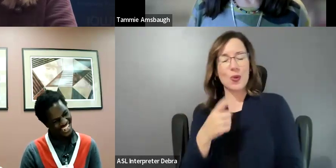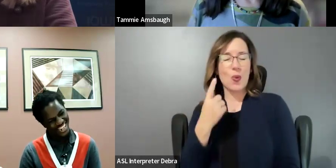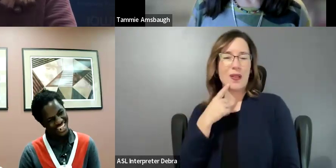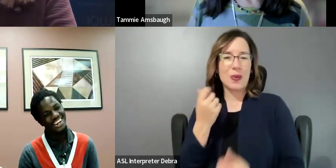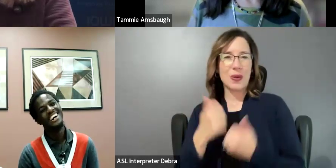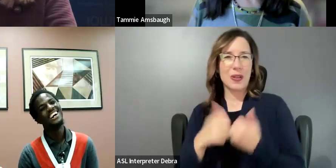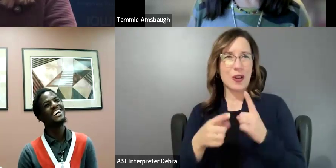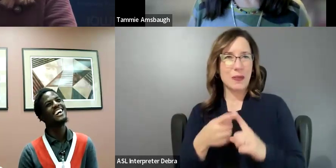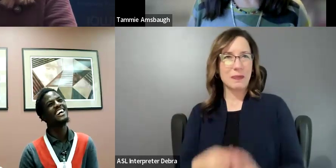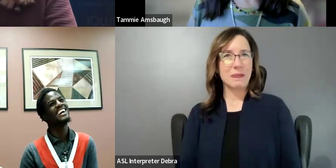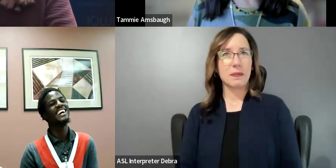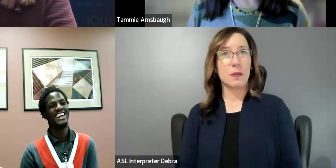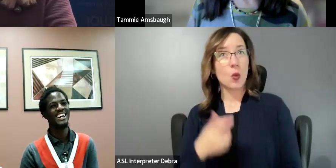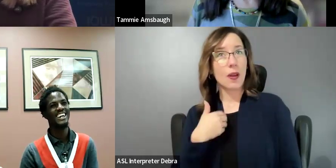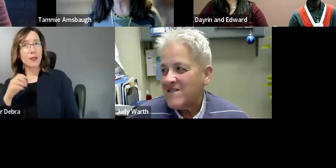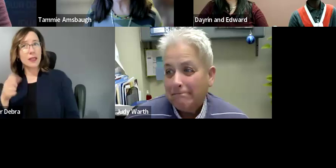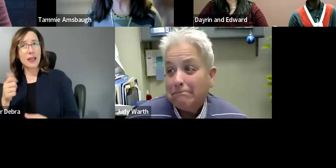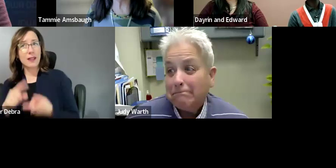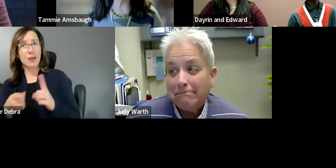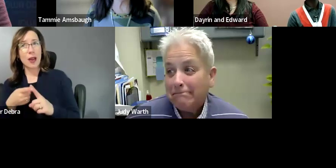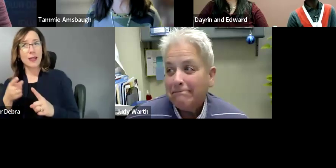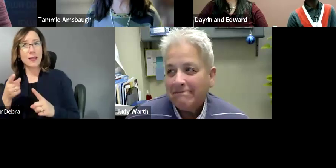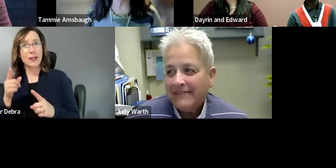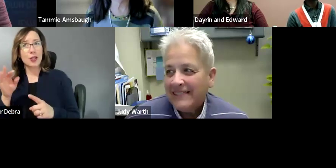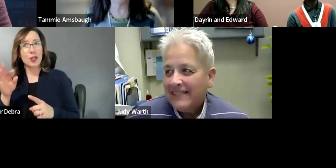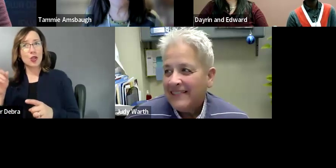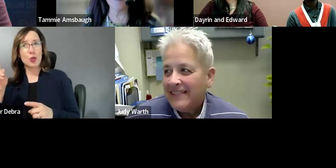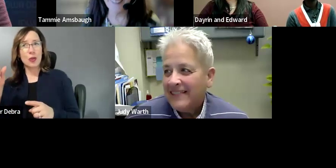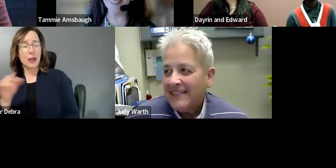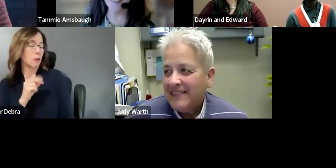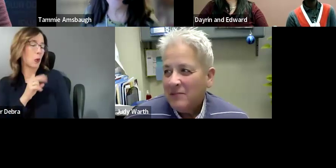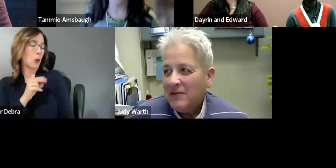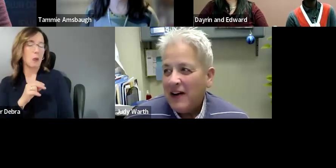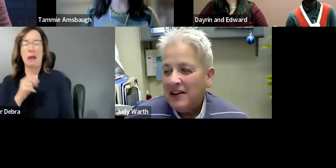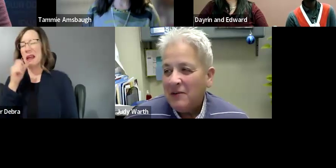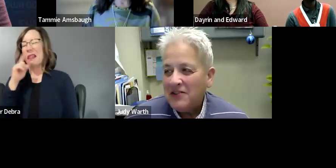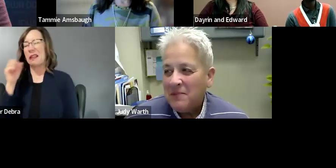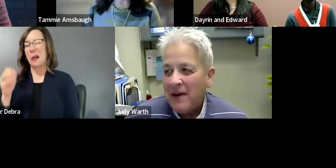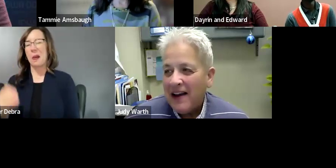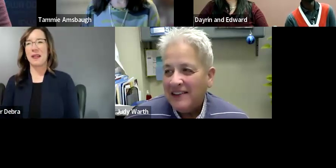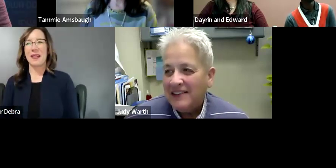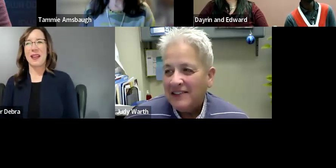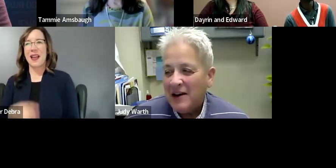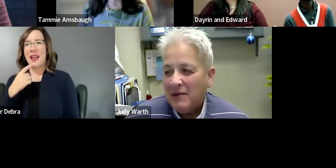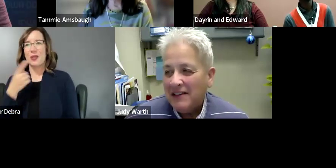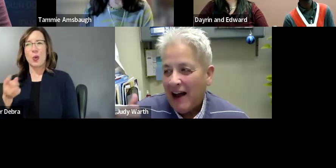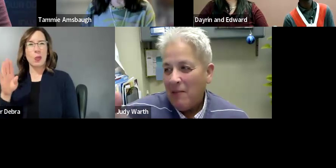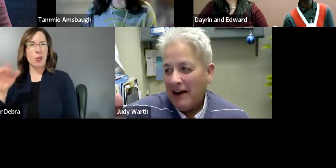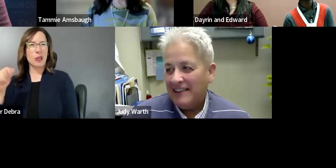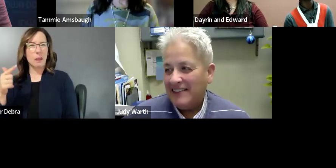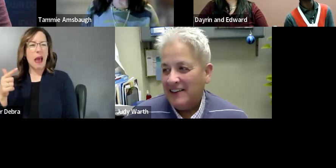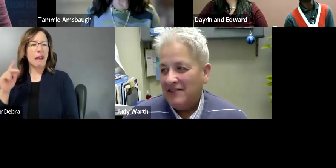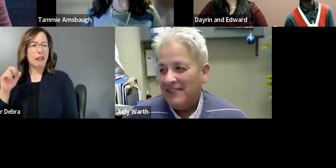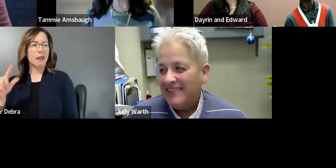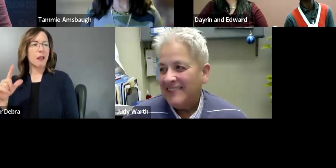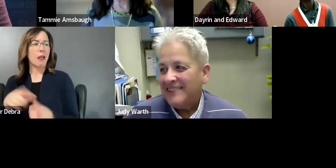friends. You have 10 friends, Judy? Oh, I didn't think so. If I tell them there's a bag in the deal, Tammy, I